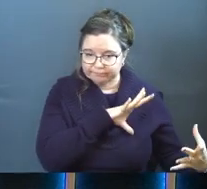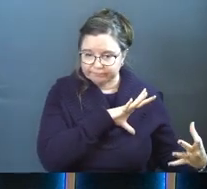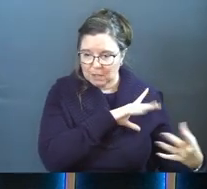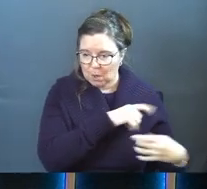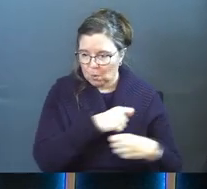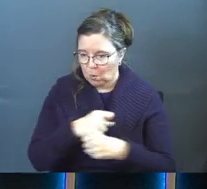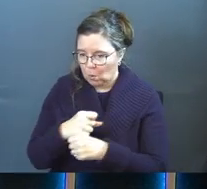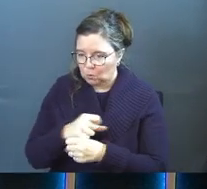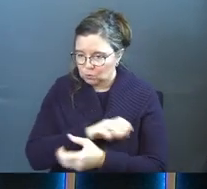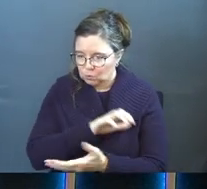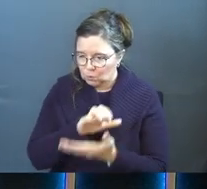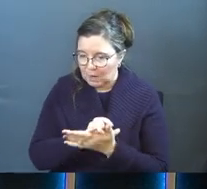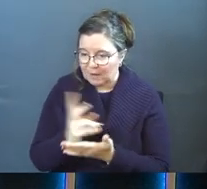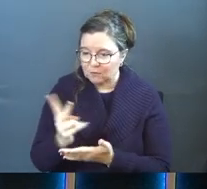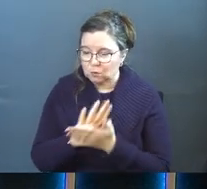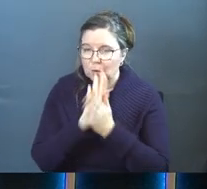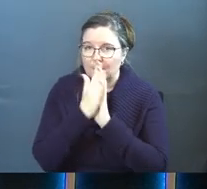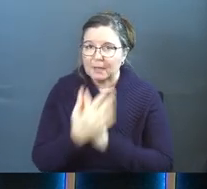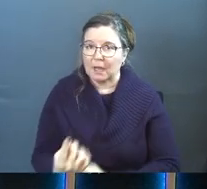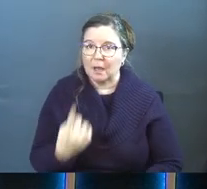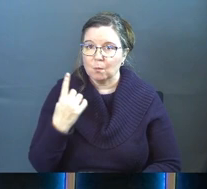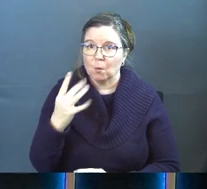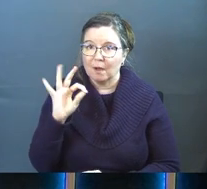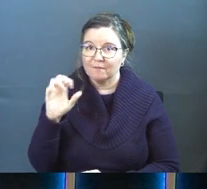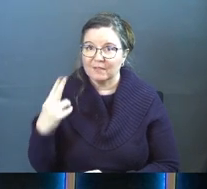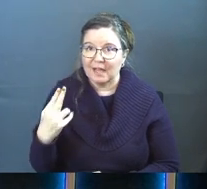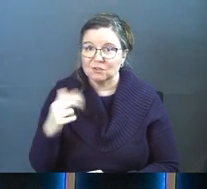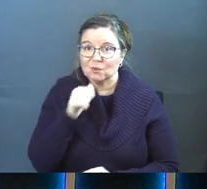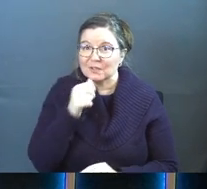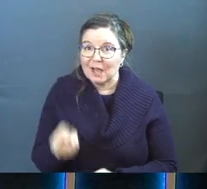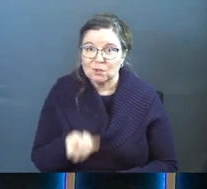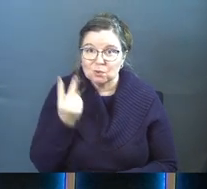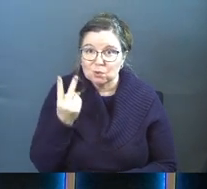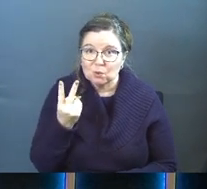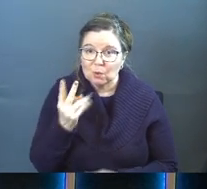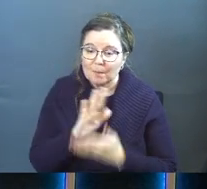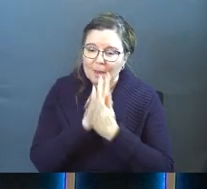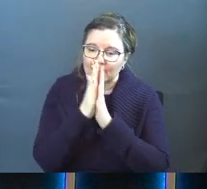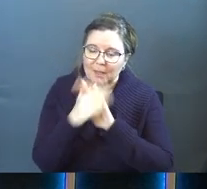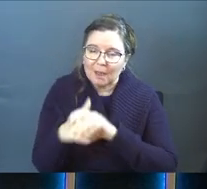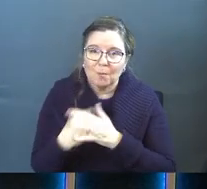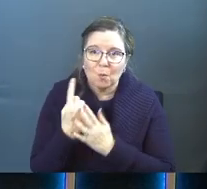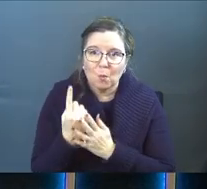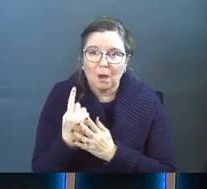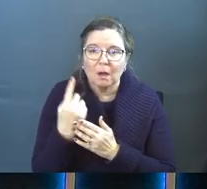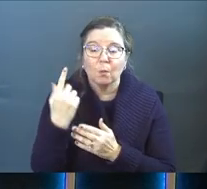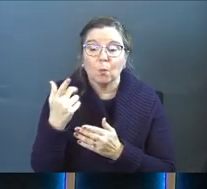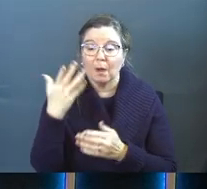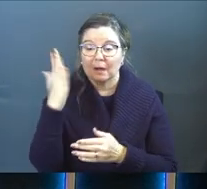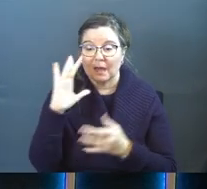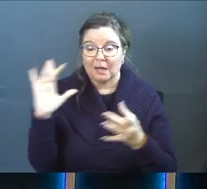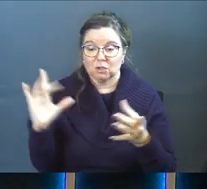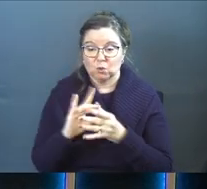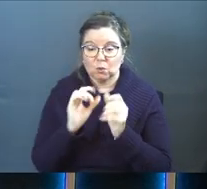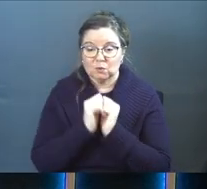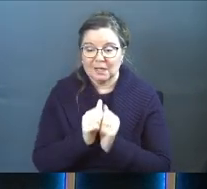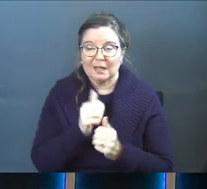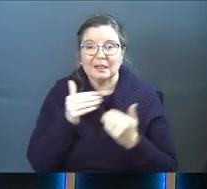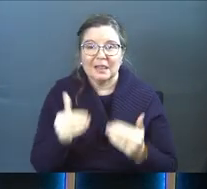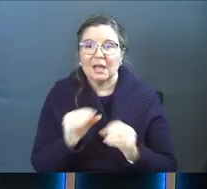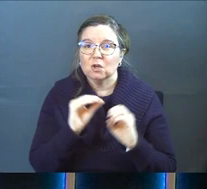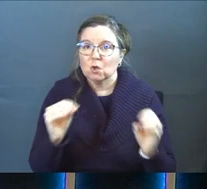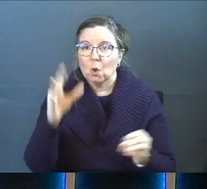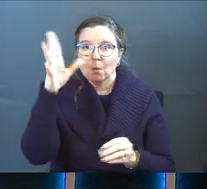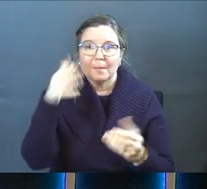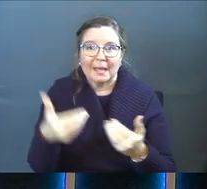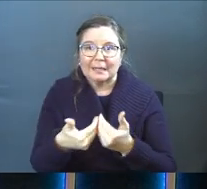fast to his wife, and the two shall become one flesh. So they are no longer two, but one flesh. What therefore God has joined together, let